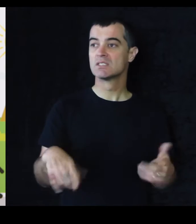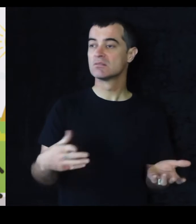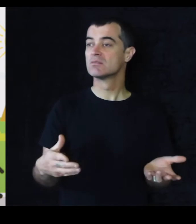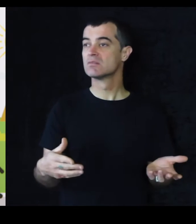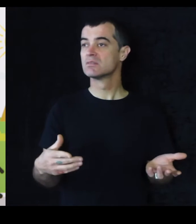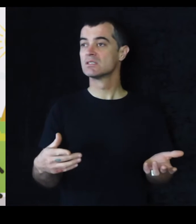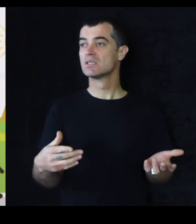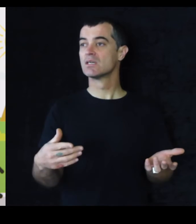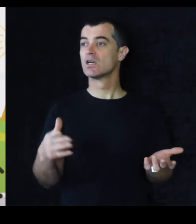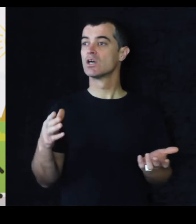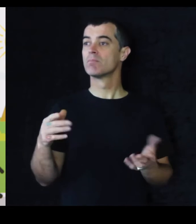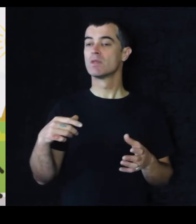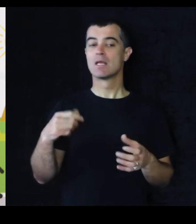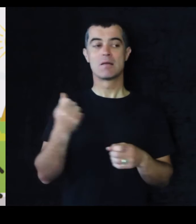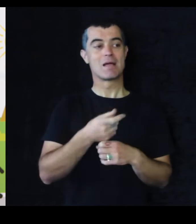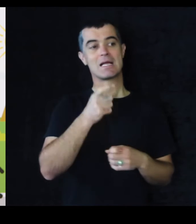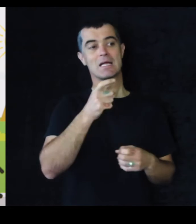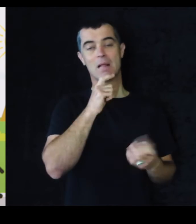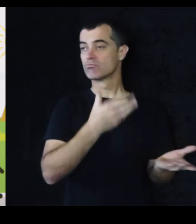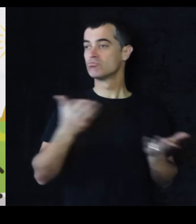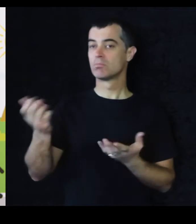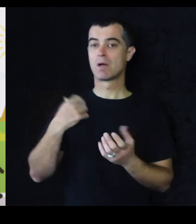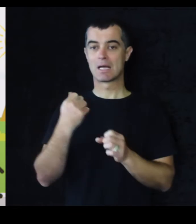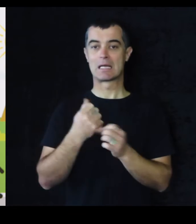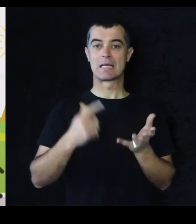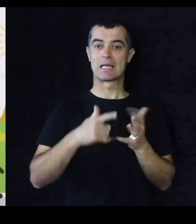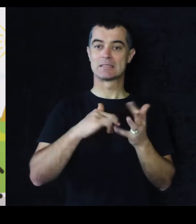and serve up a meal to my guests.